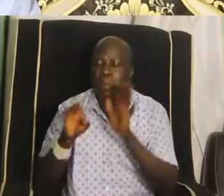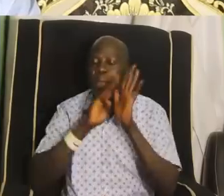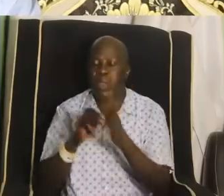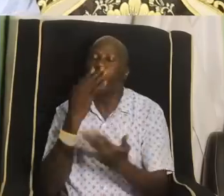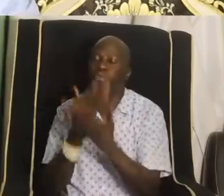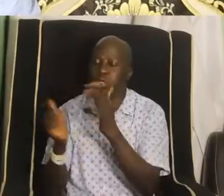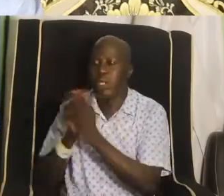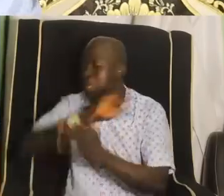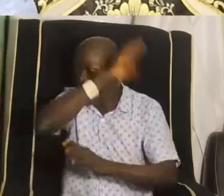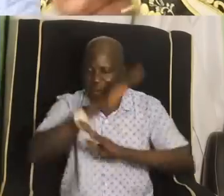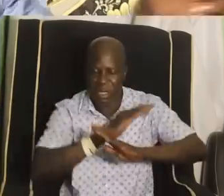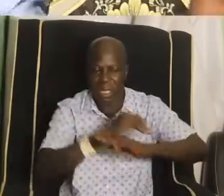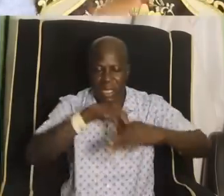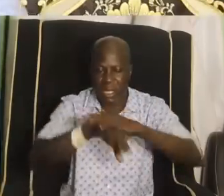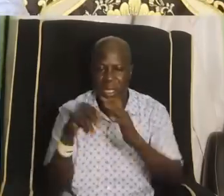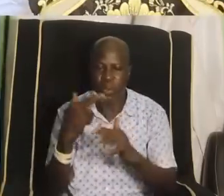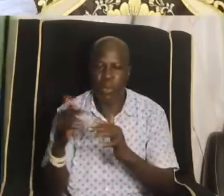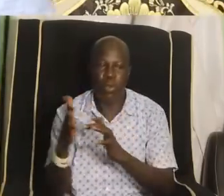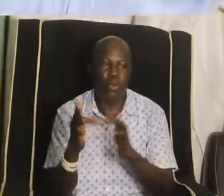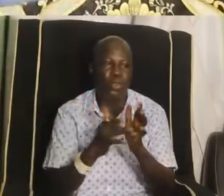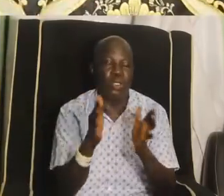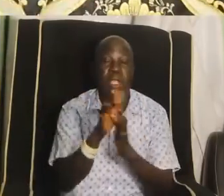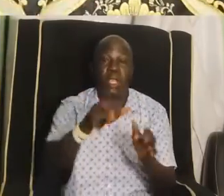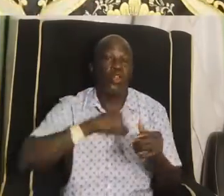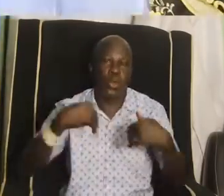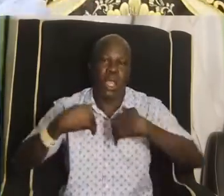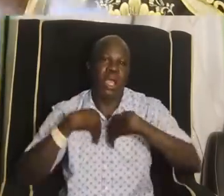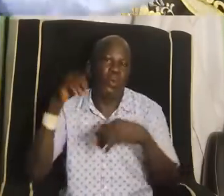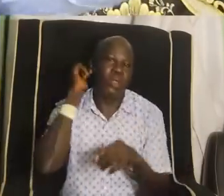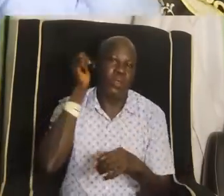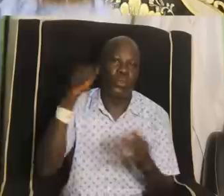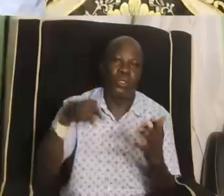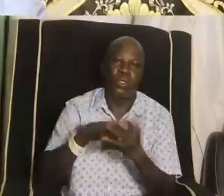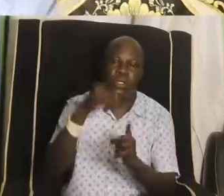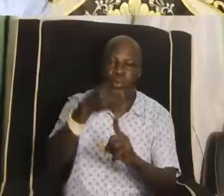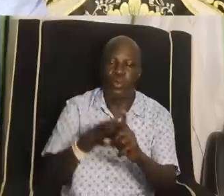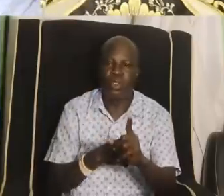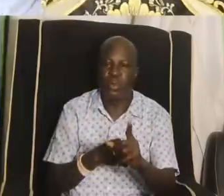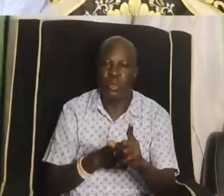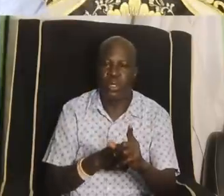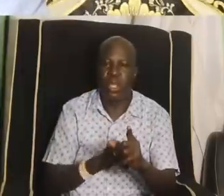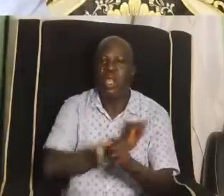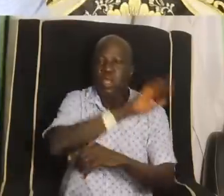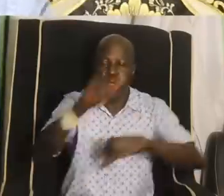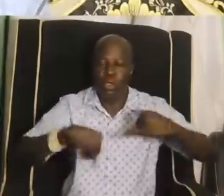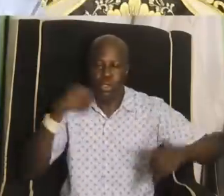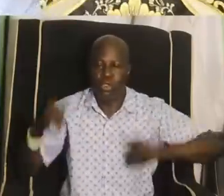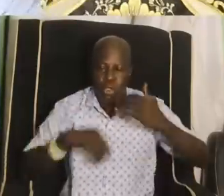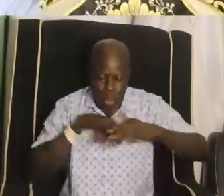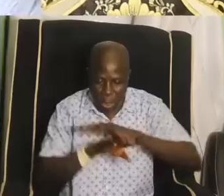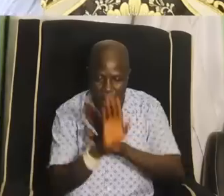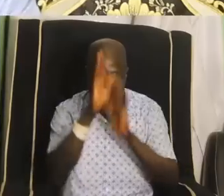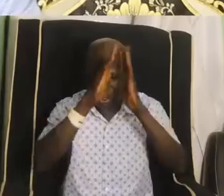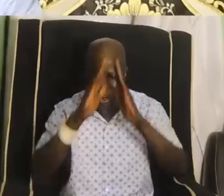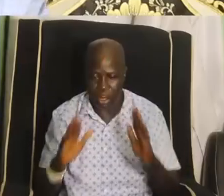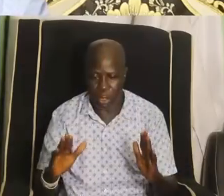not be delayed mi kwa la yada in the name of Jesus wa le lo su ye we have testimony in this a yo ma wole wa